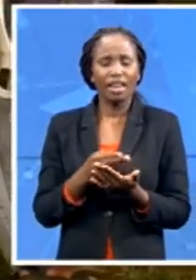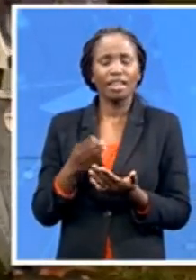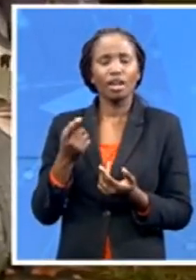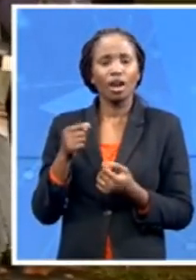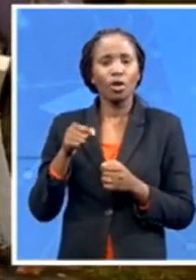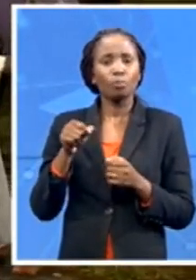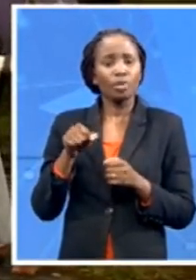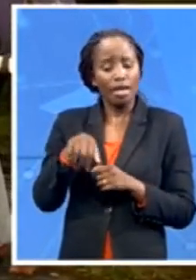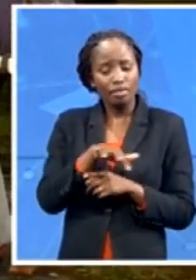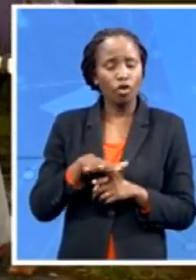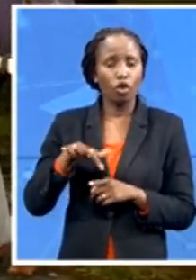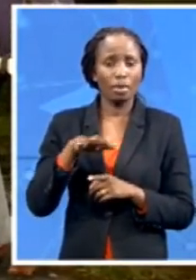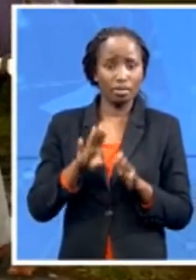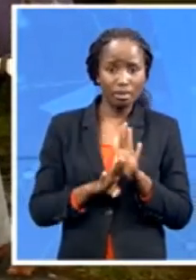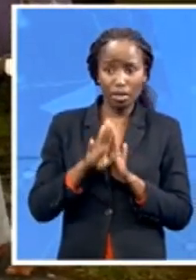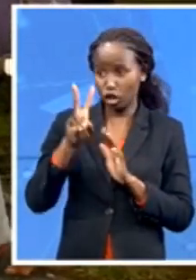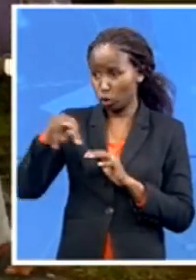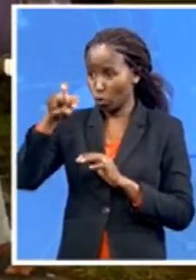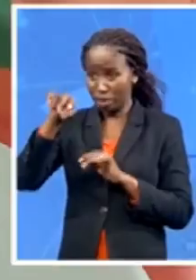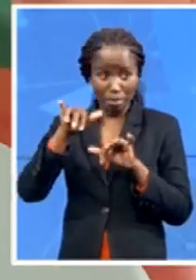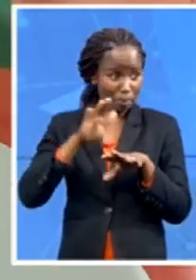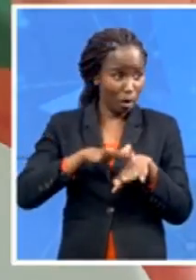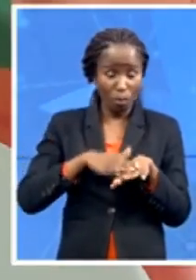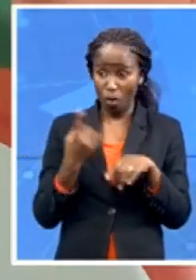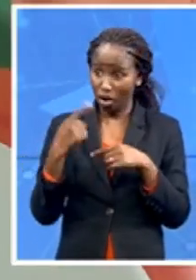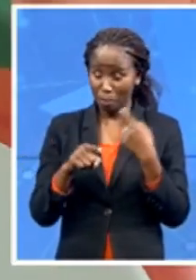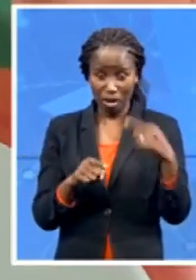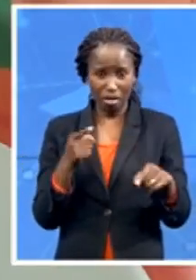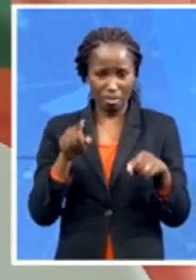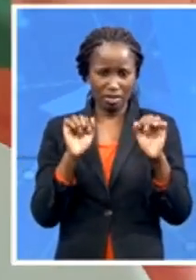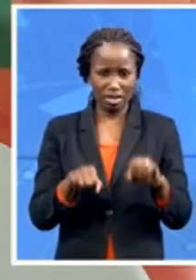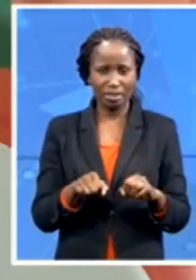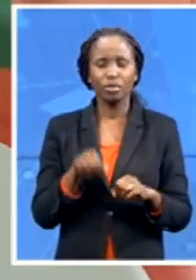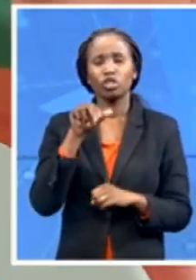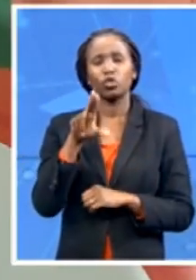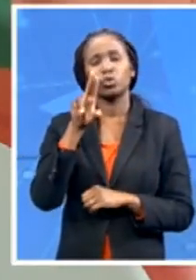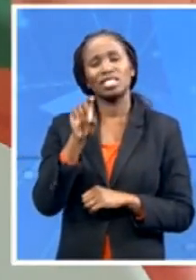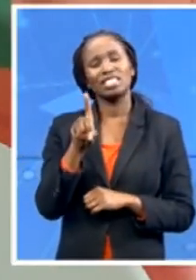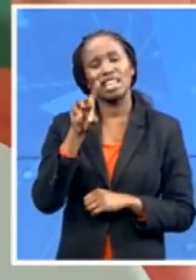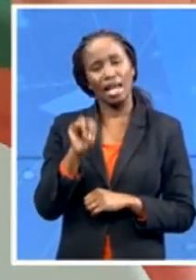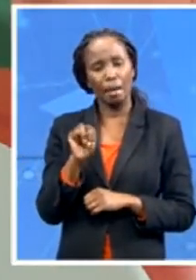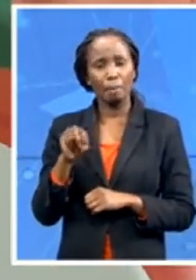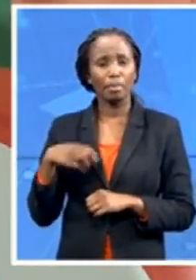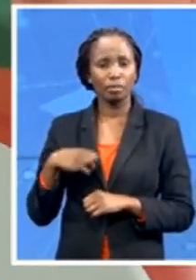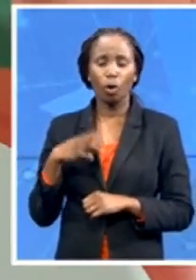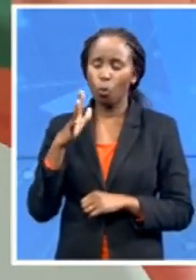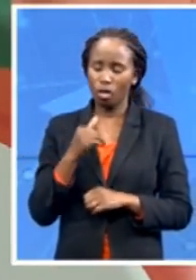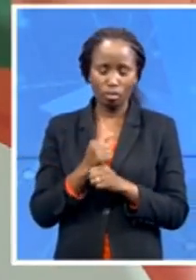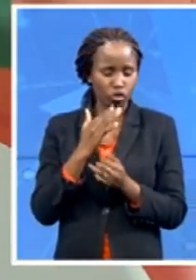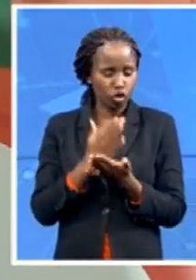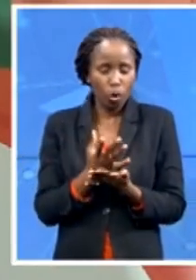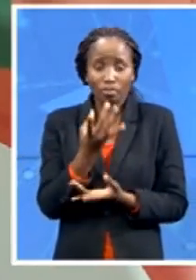industry. UDM municipalities will keep their towns and cities clean by